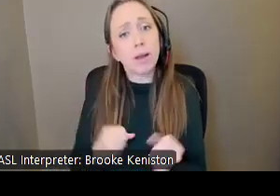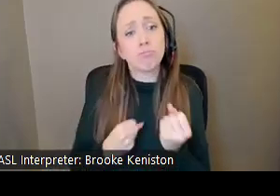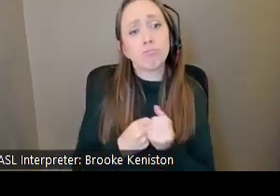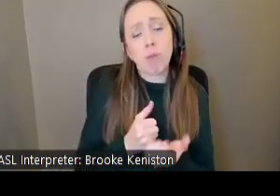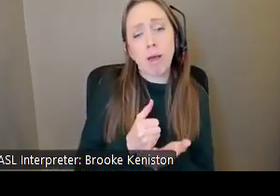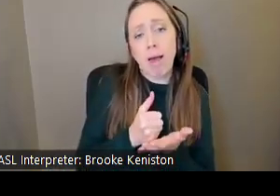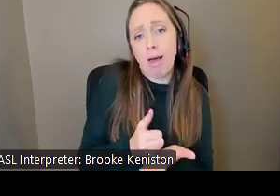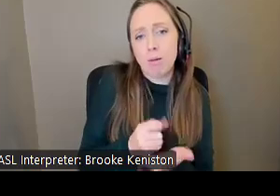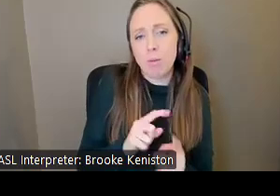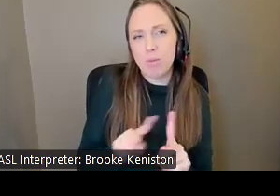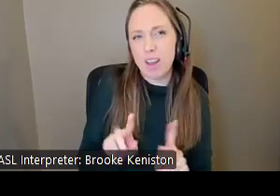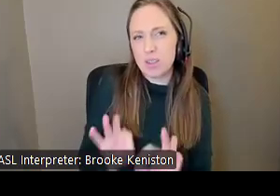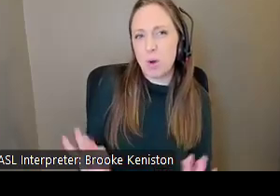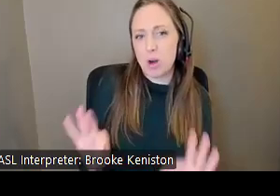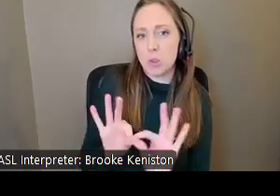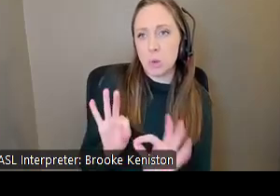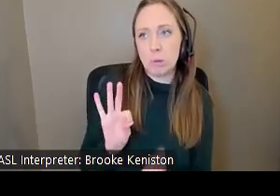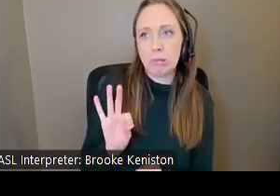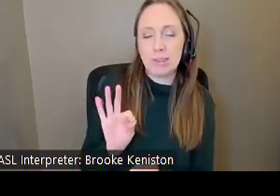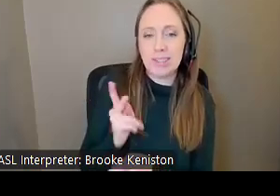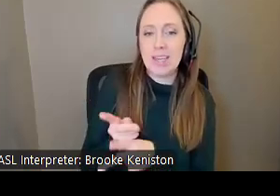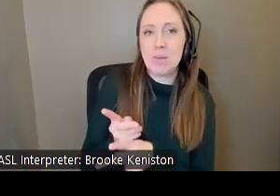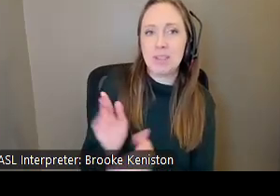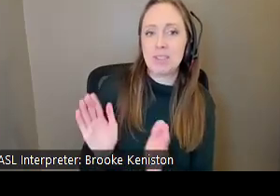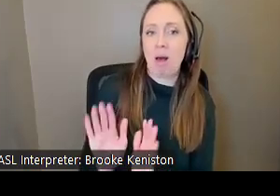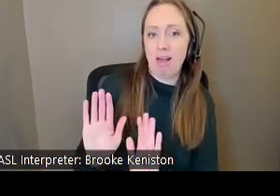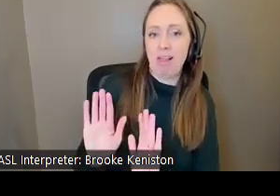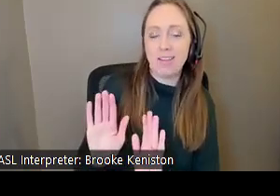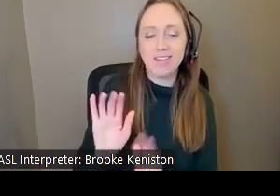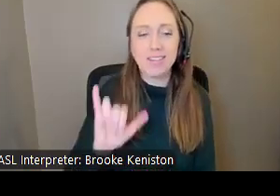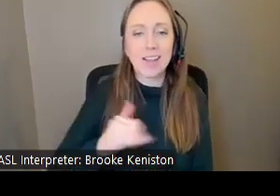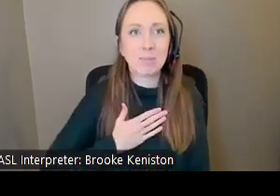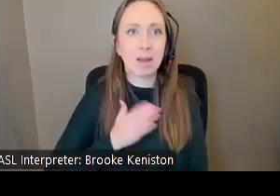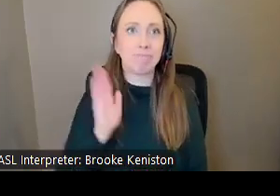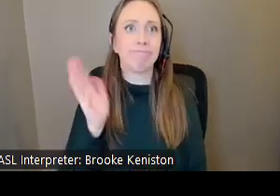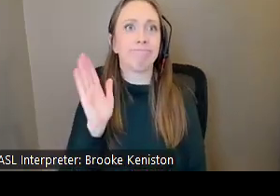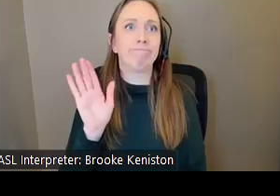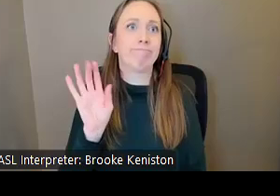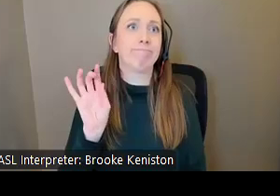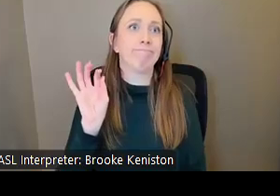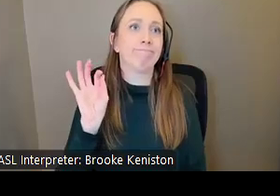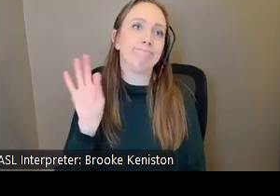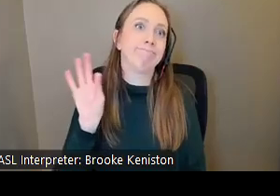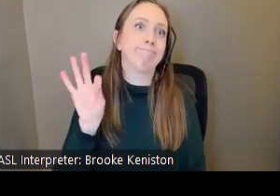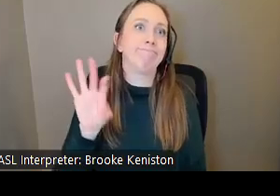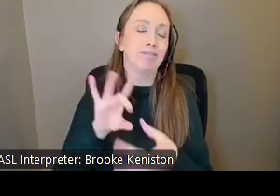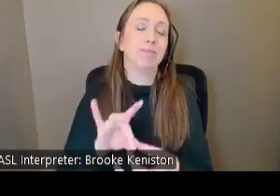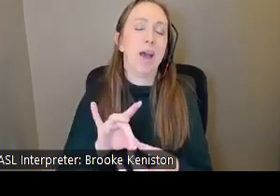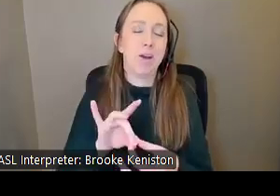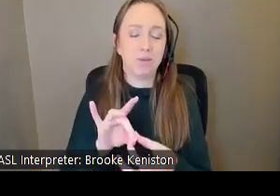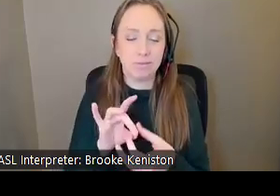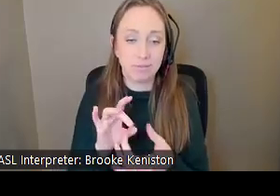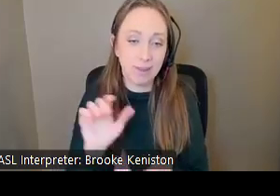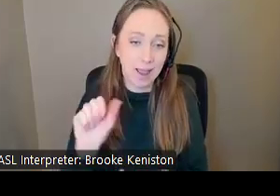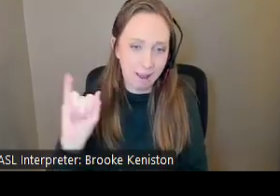little soapbox on AI, not that much. Technology and populations really accounting for the young and the old. So